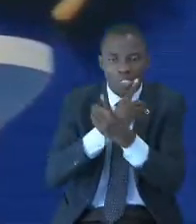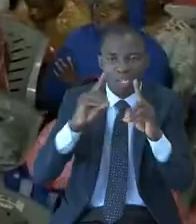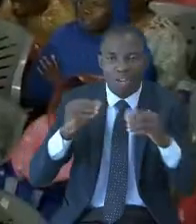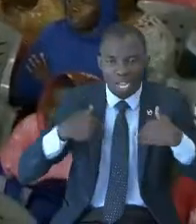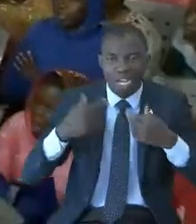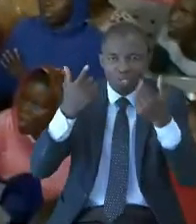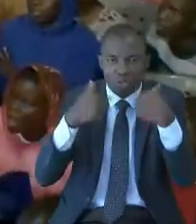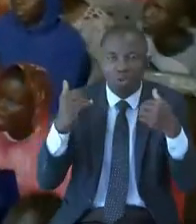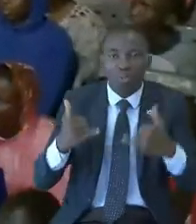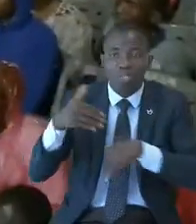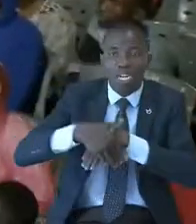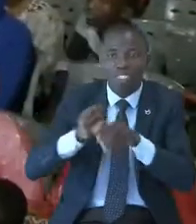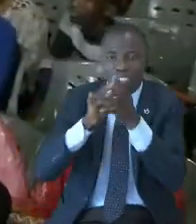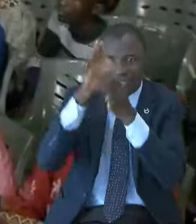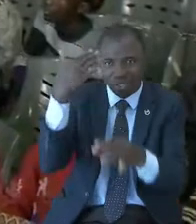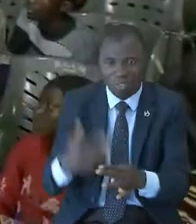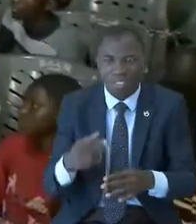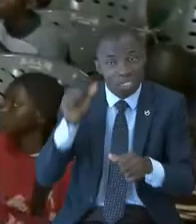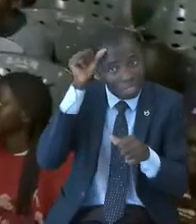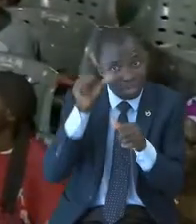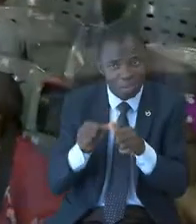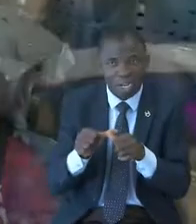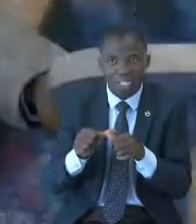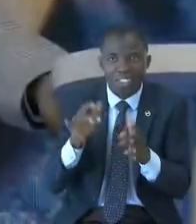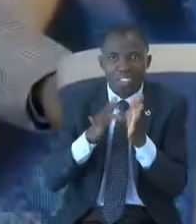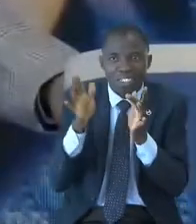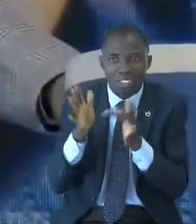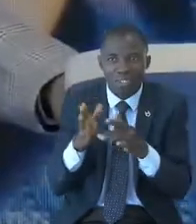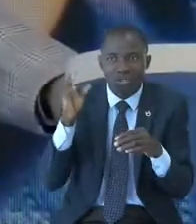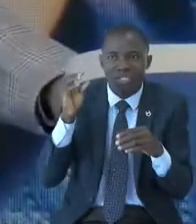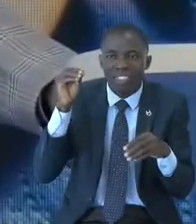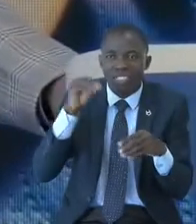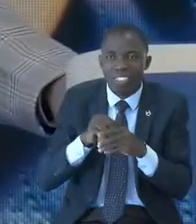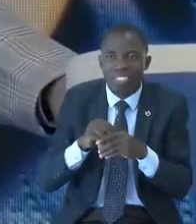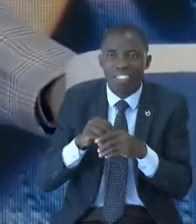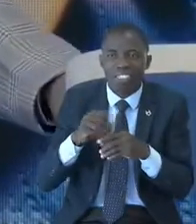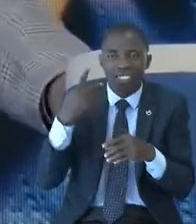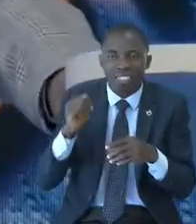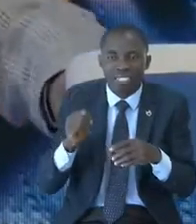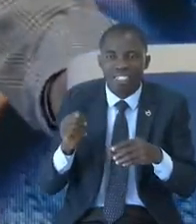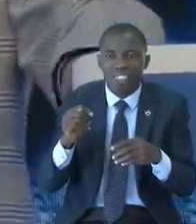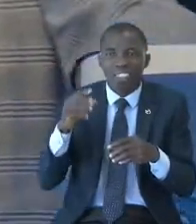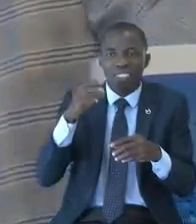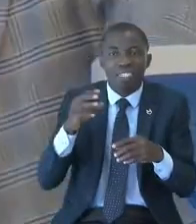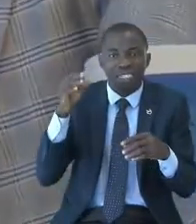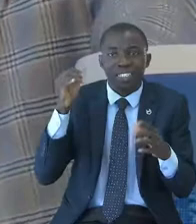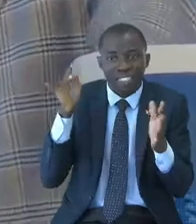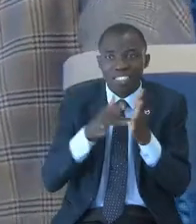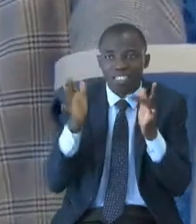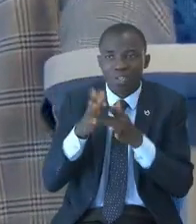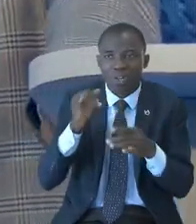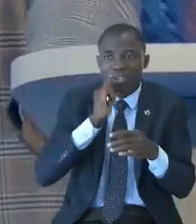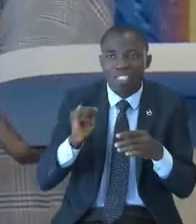come. Remember, Jesus is the joy of your life. Jesus is